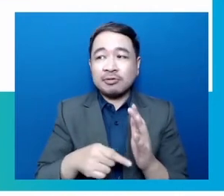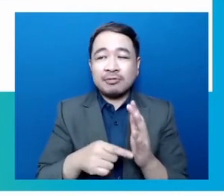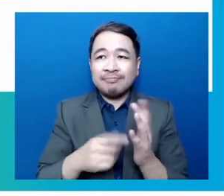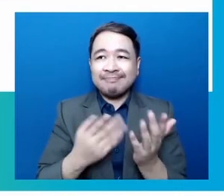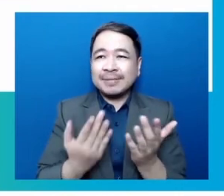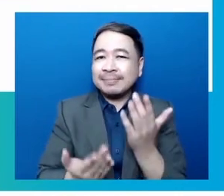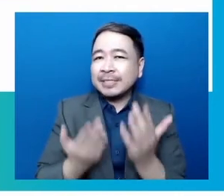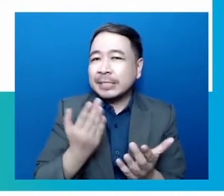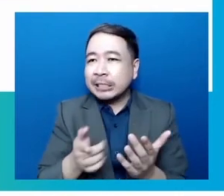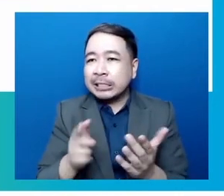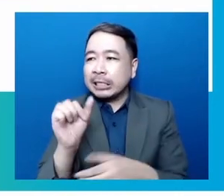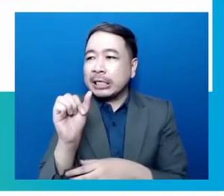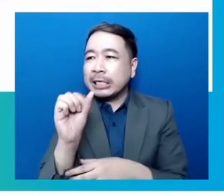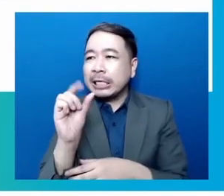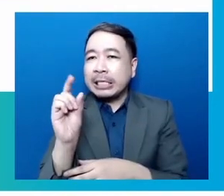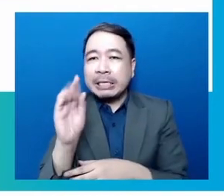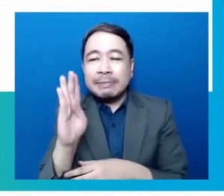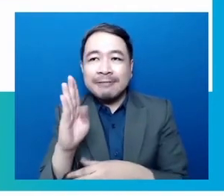for reminding us.